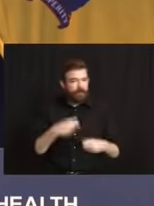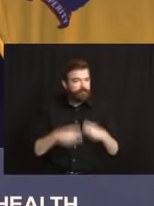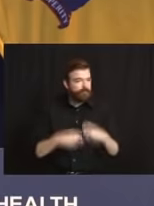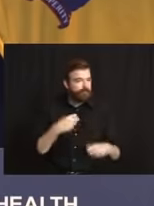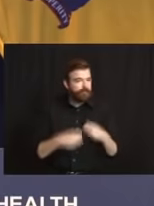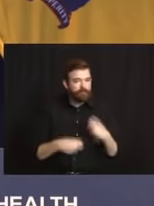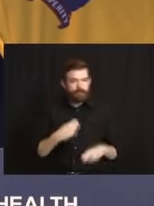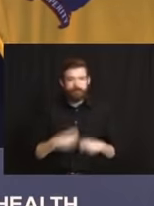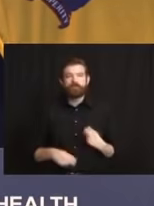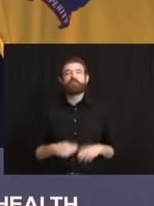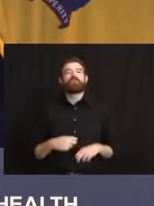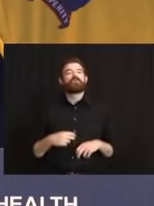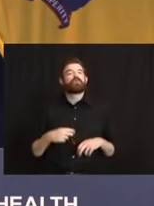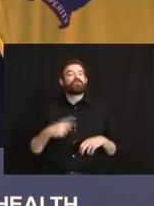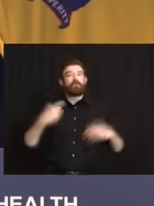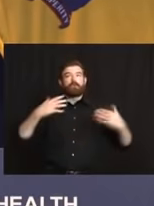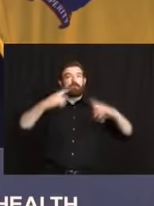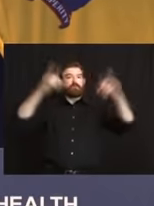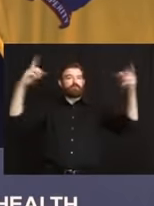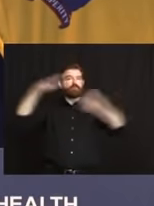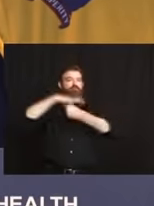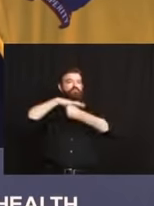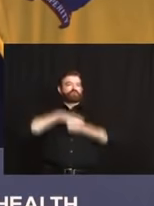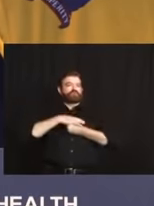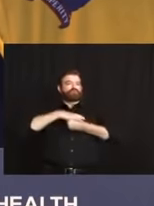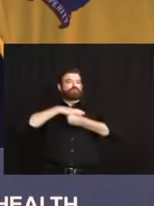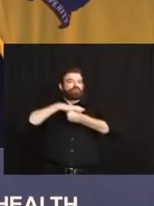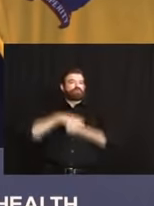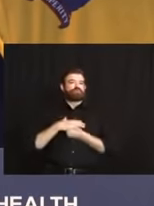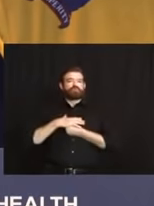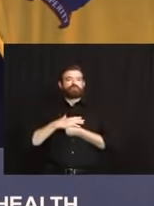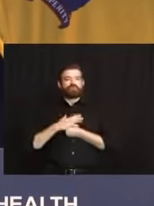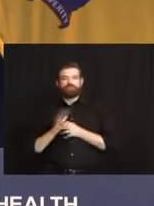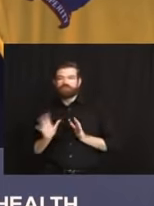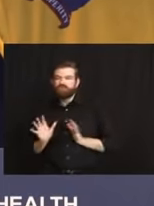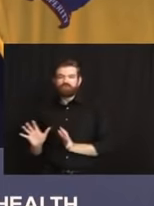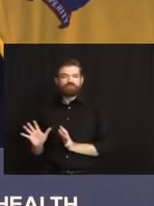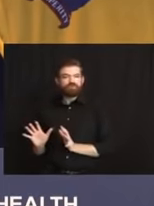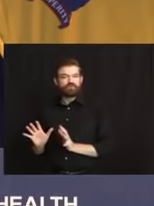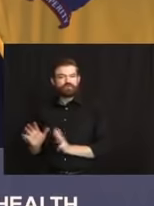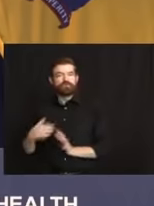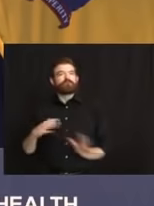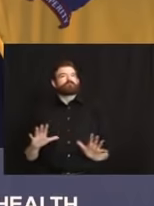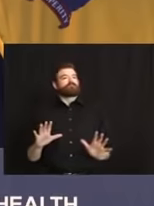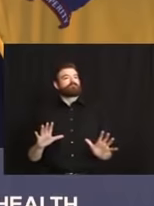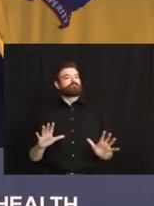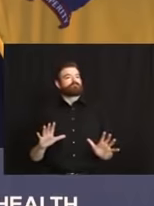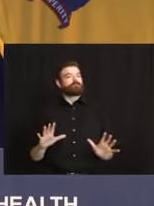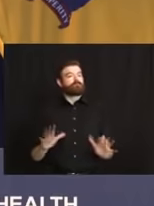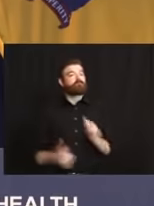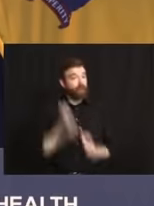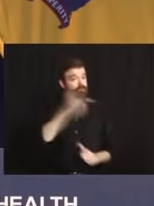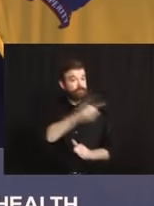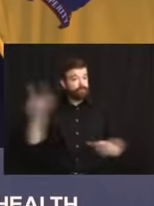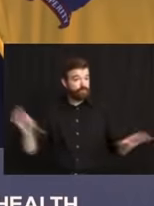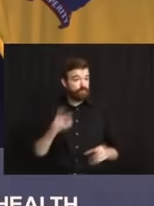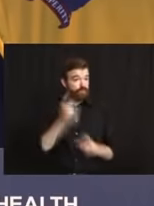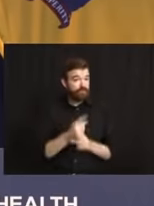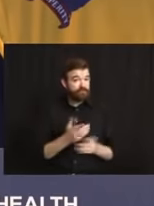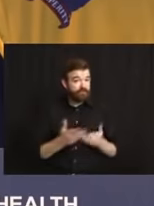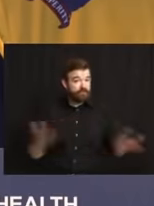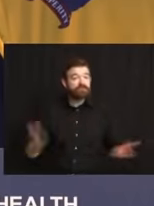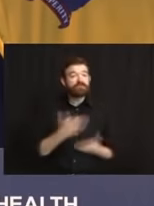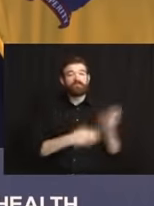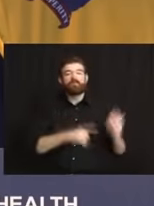my remarks. Overwhelmingly, folks are doing the right thing, and they're getting really mad at the folks who aren't peer-to-peer, never mind what we can do or the